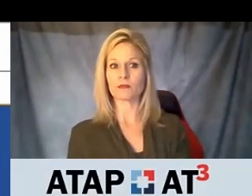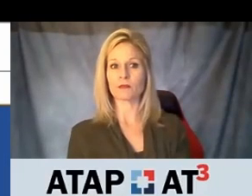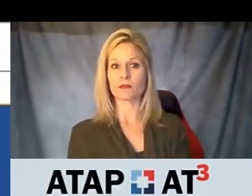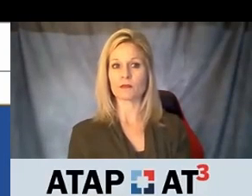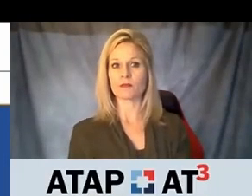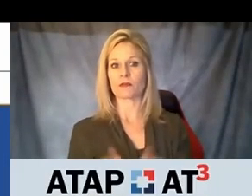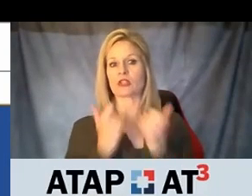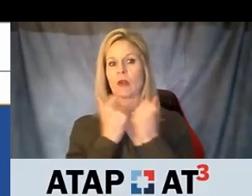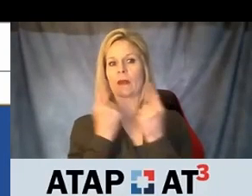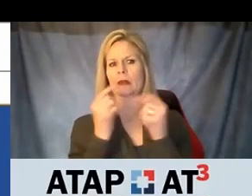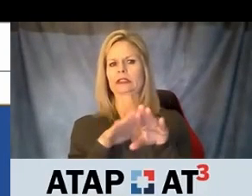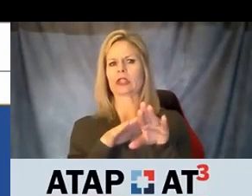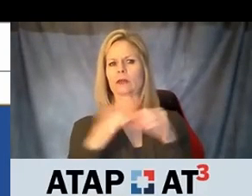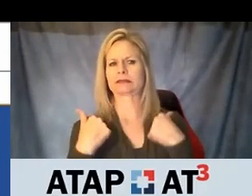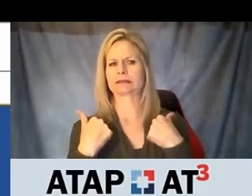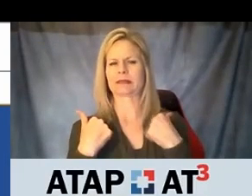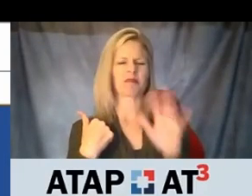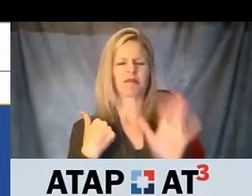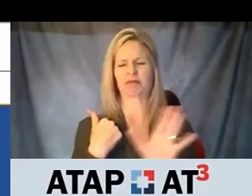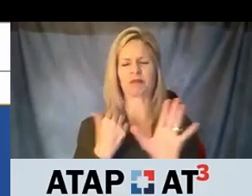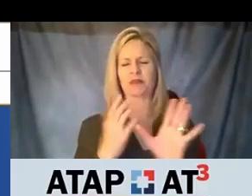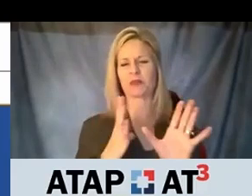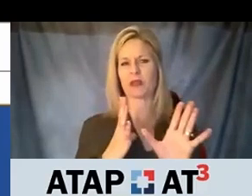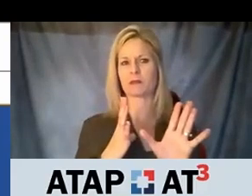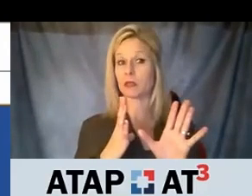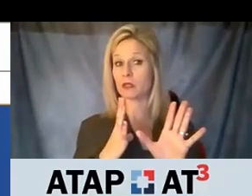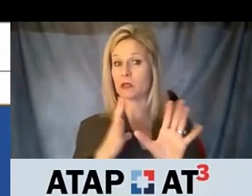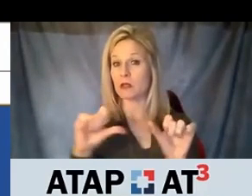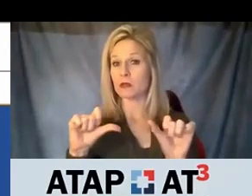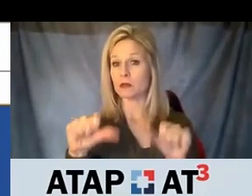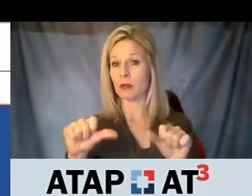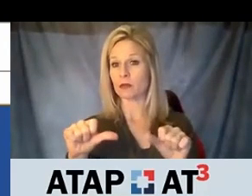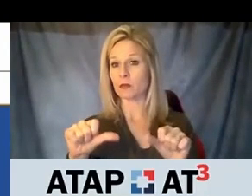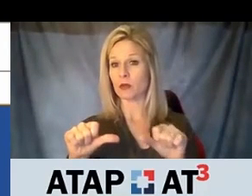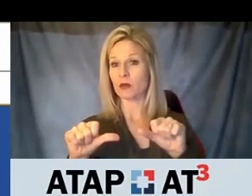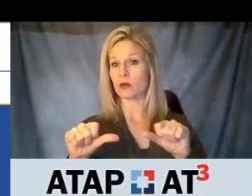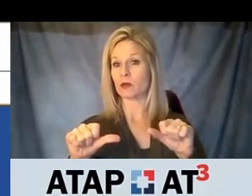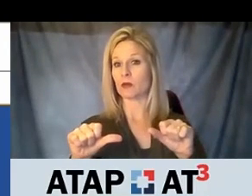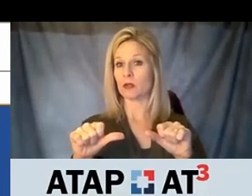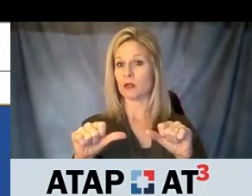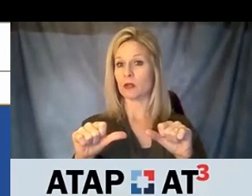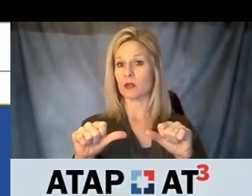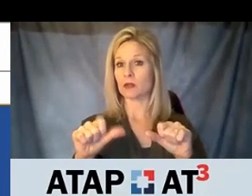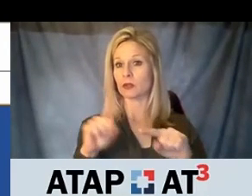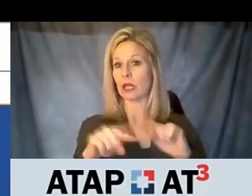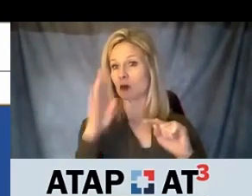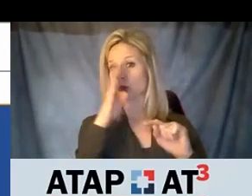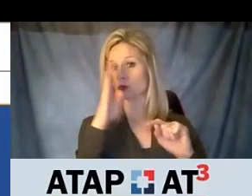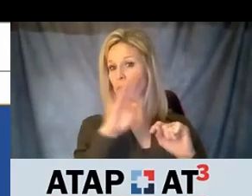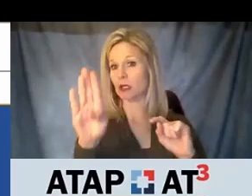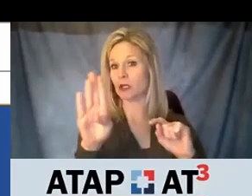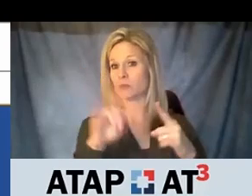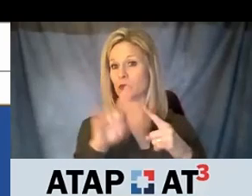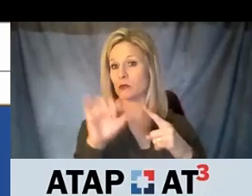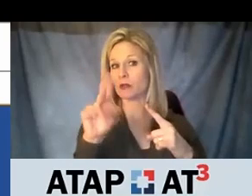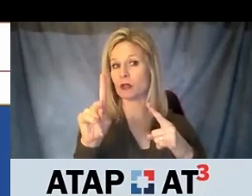Sorry, I'm a little slow. That's all right. Is it not possible to go directly to the links from the PowerPoint?